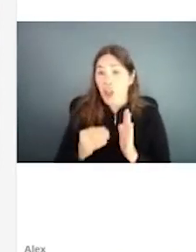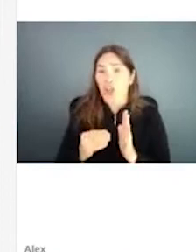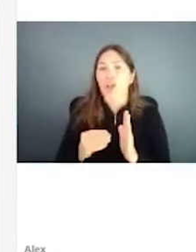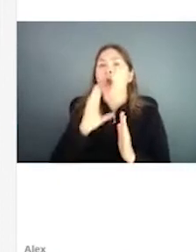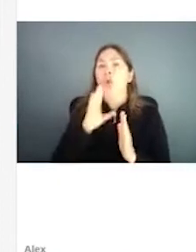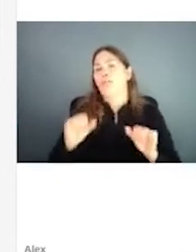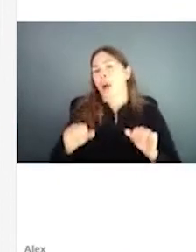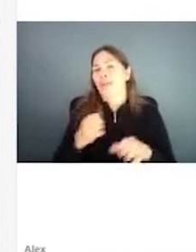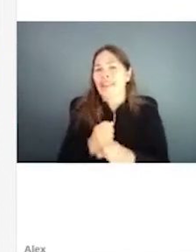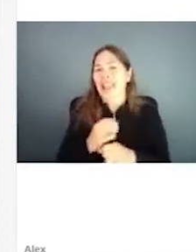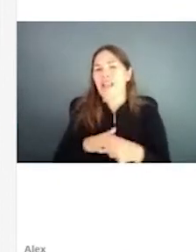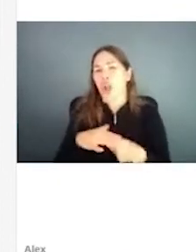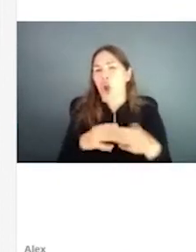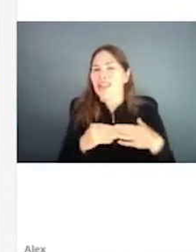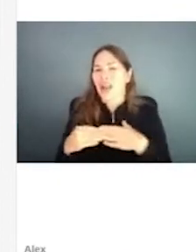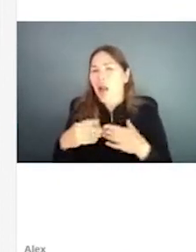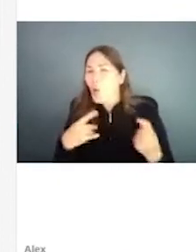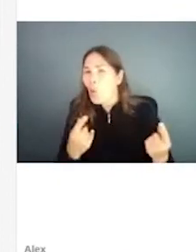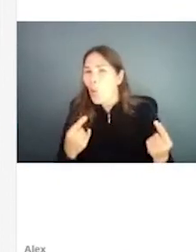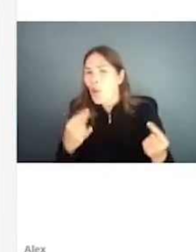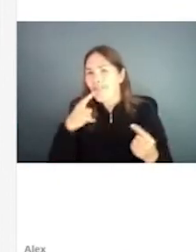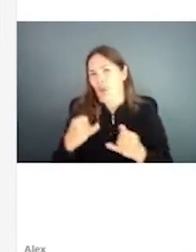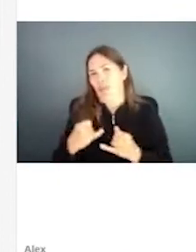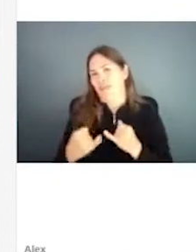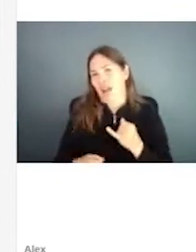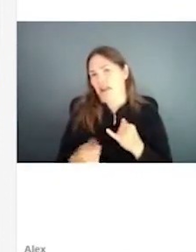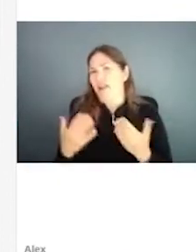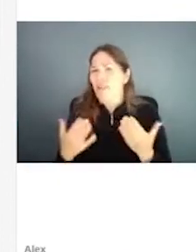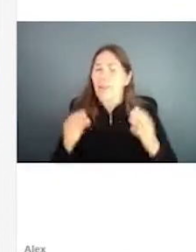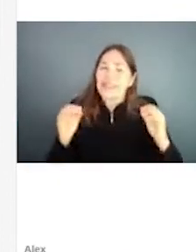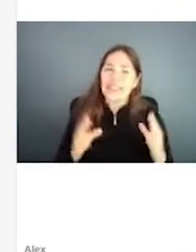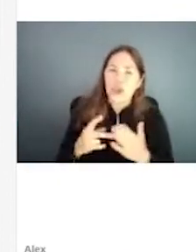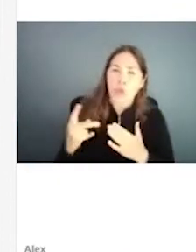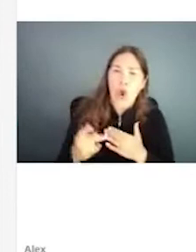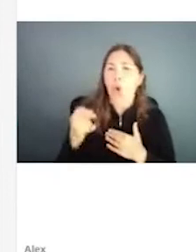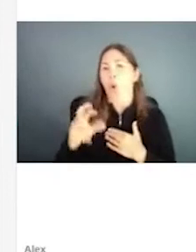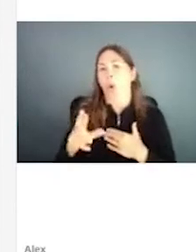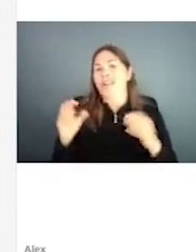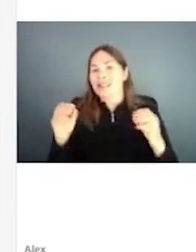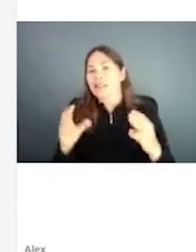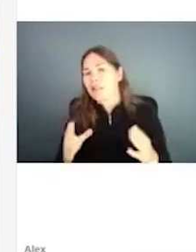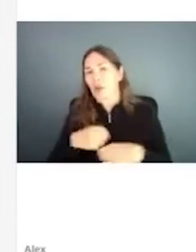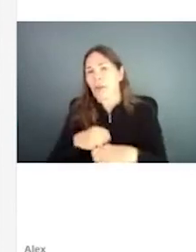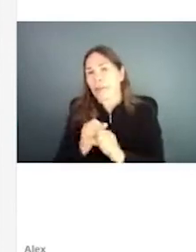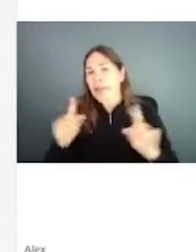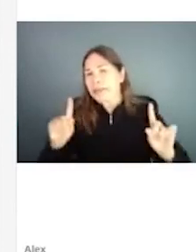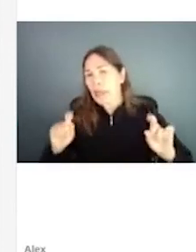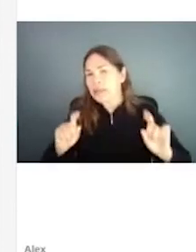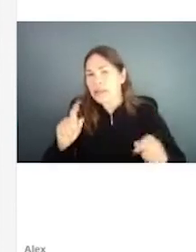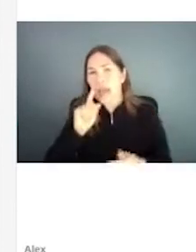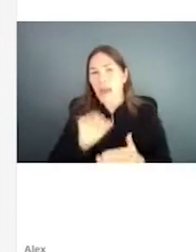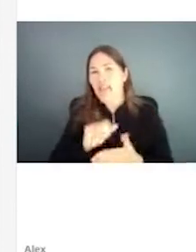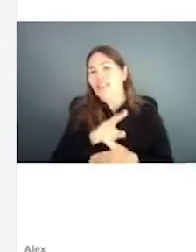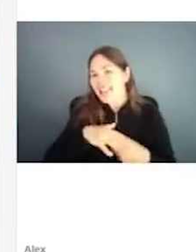some local guidance as to what they're supposed to do for the final. It could be a teacher project. It could be a teacher-made test. I believe those are